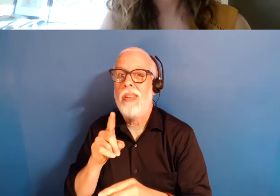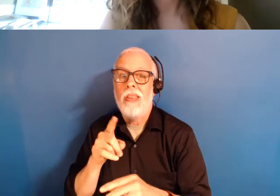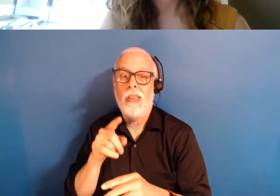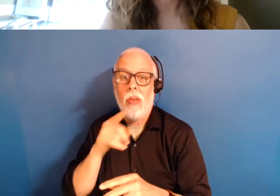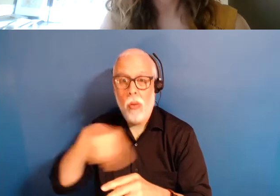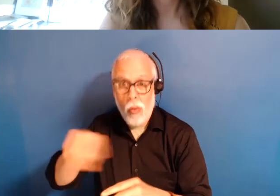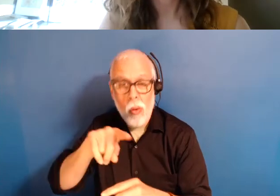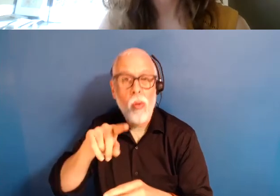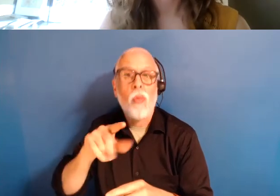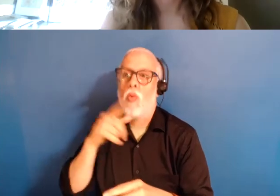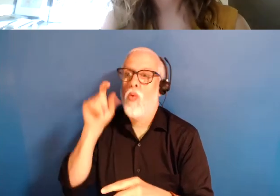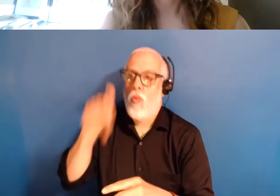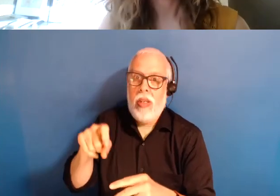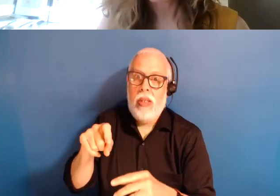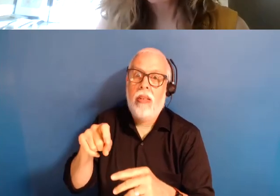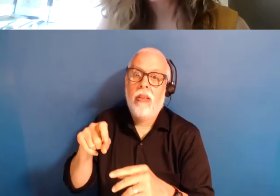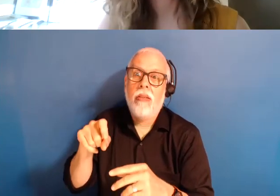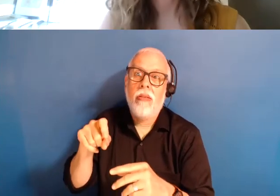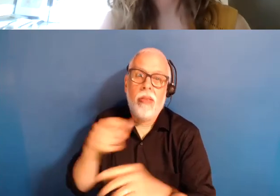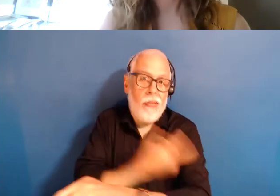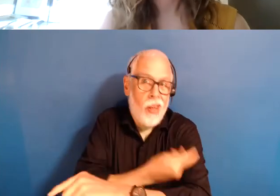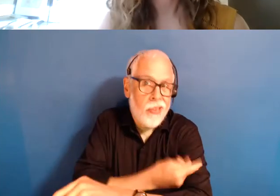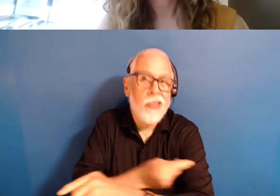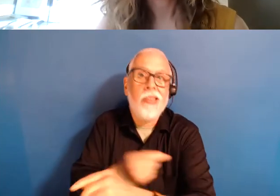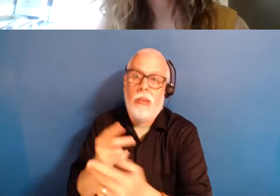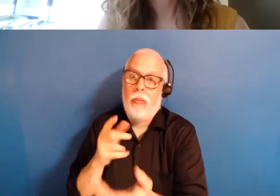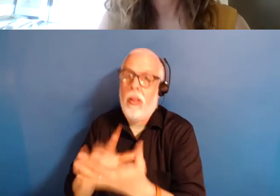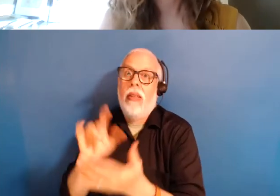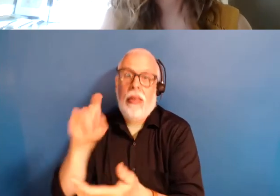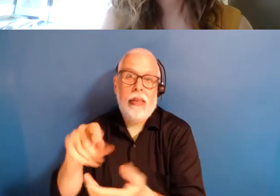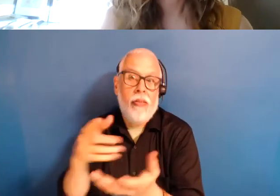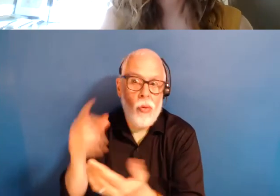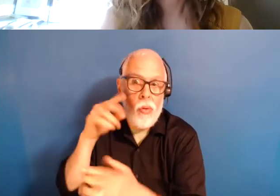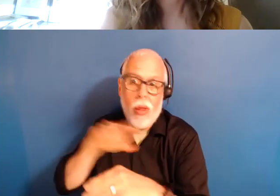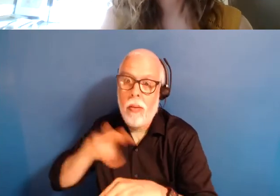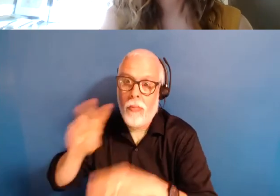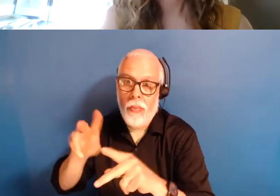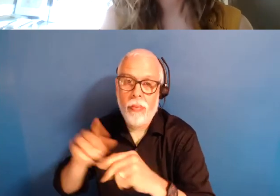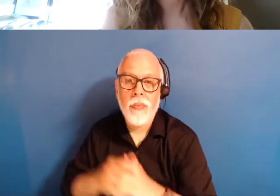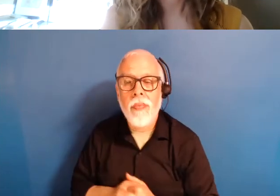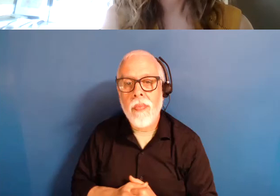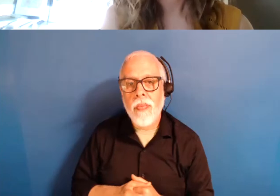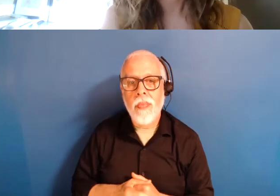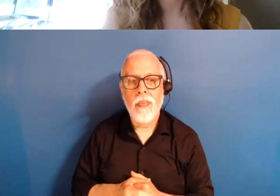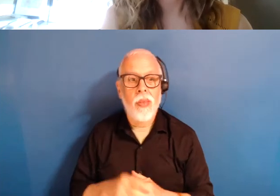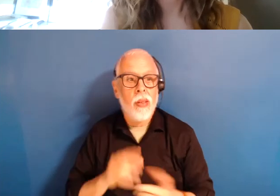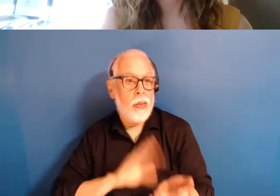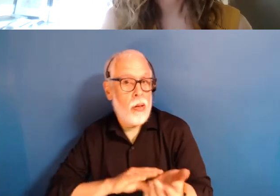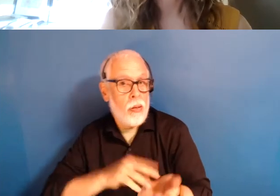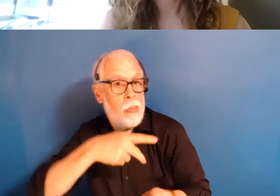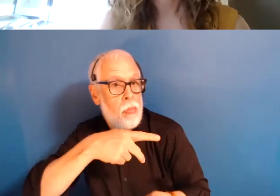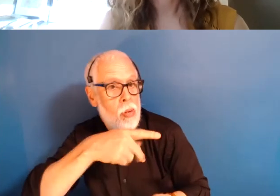folks are the ones that need to be seeking these vaccines and medications. Great. Dr. Parsons. Yeah, I